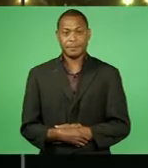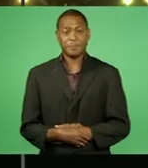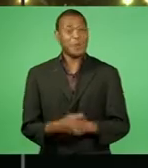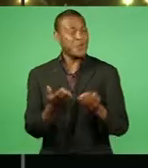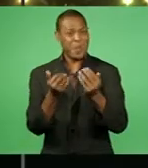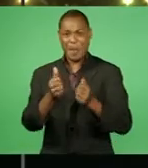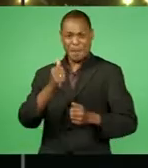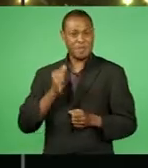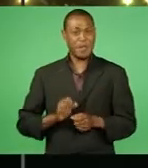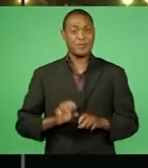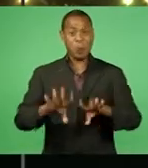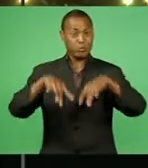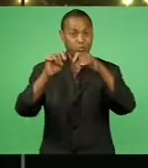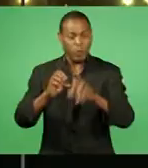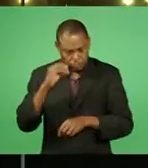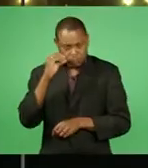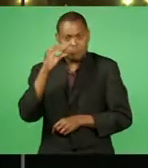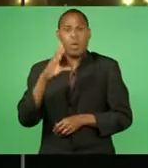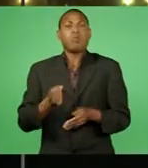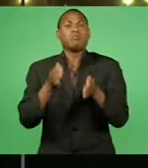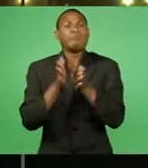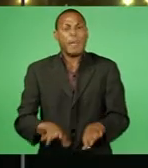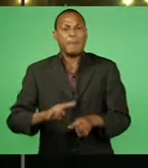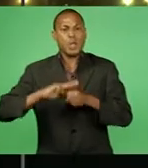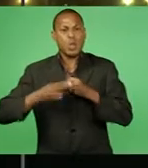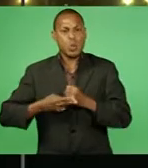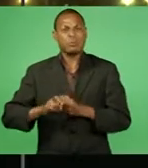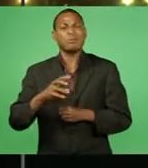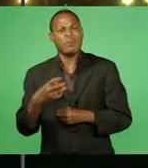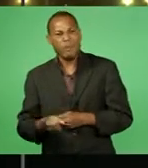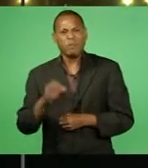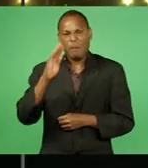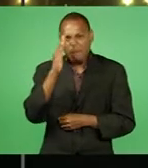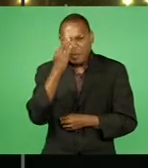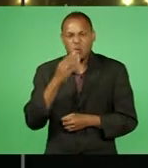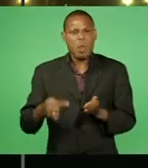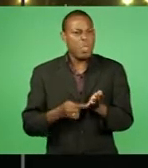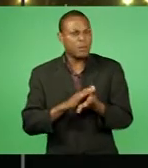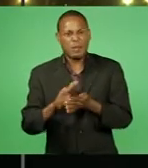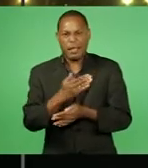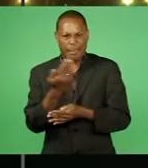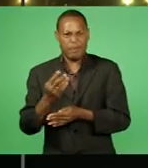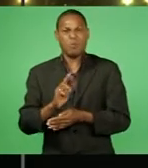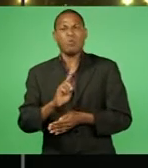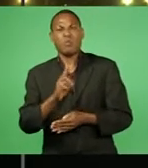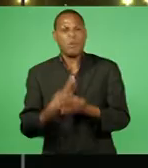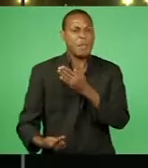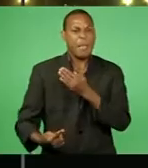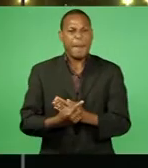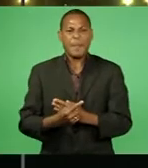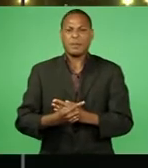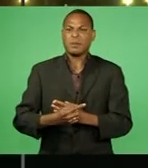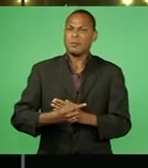Welcome back. Australians woke to empty news feeds on their Facebook pages on Thursday after the social media giant blocked